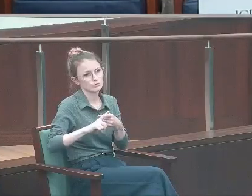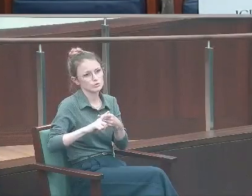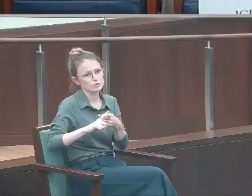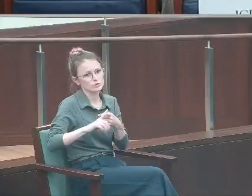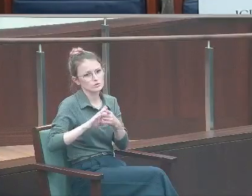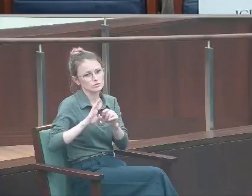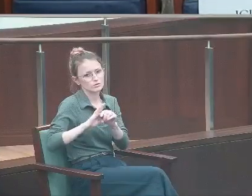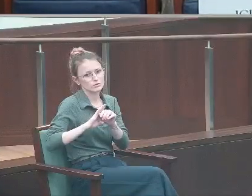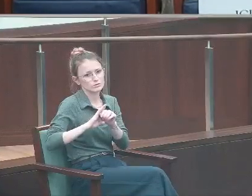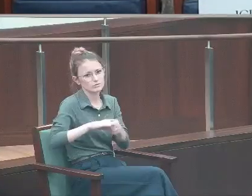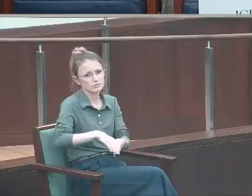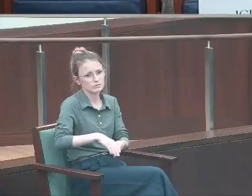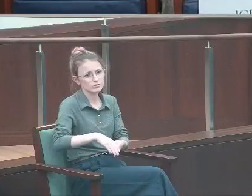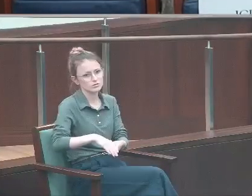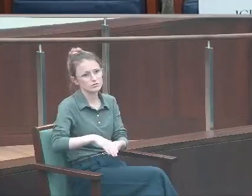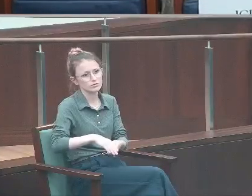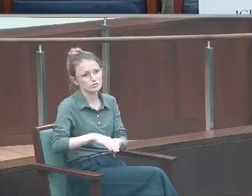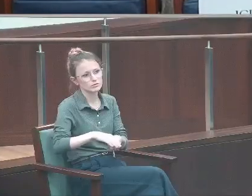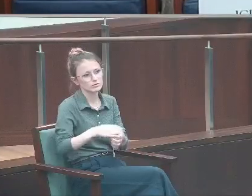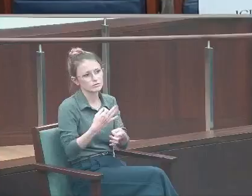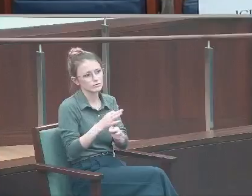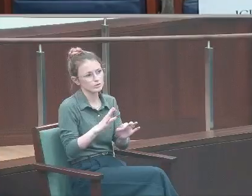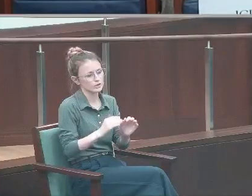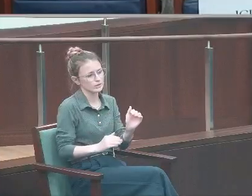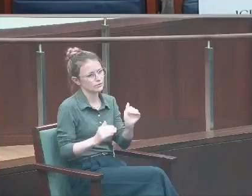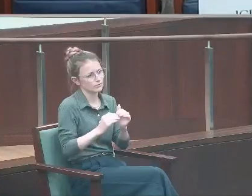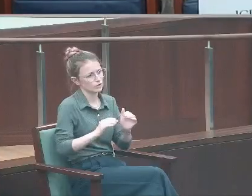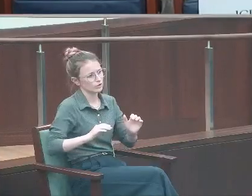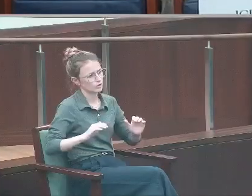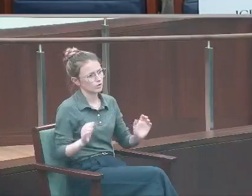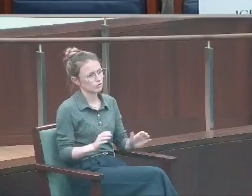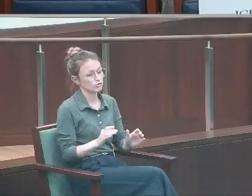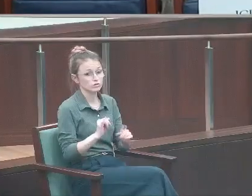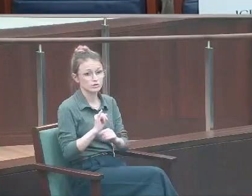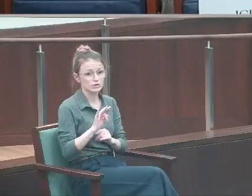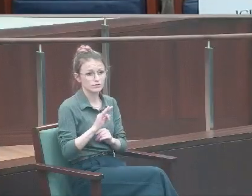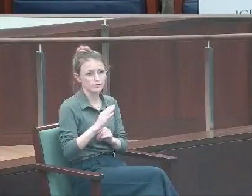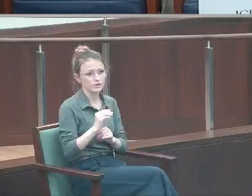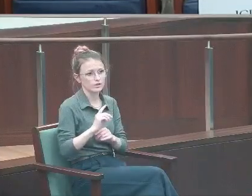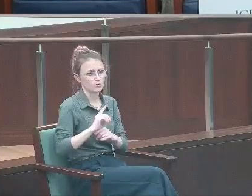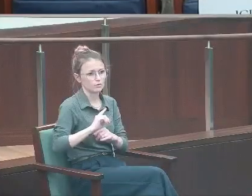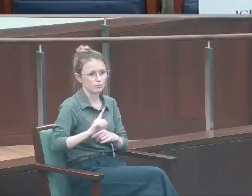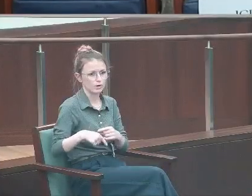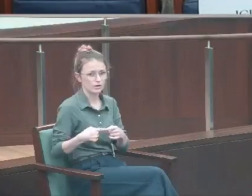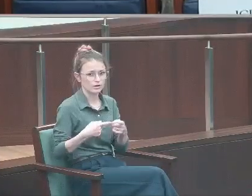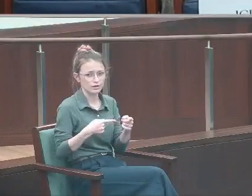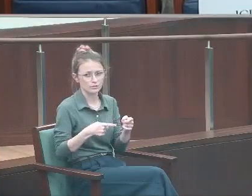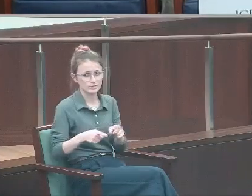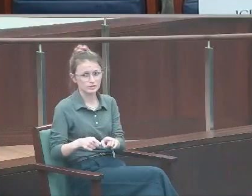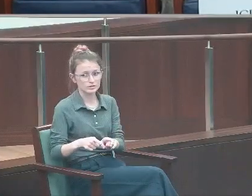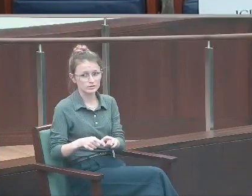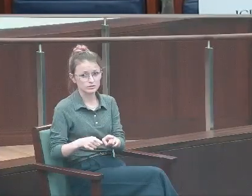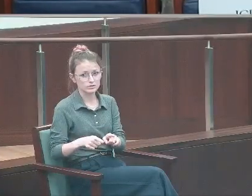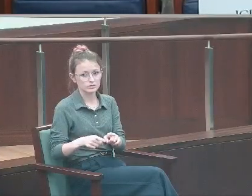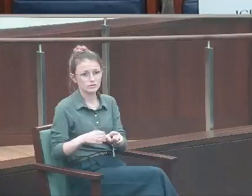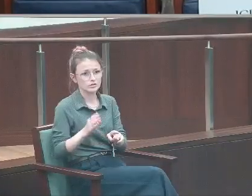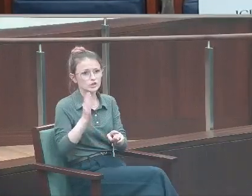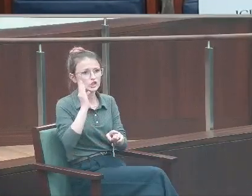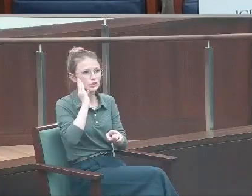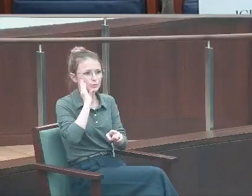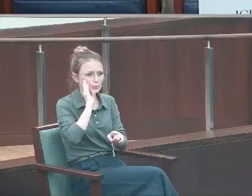United States, a free and fair election. And if and when that happens, there's going to be a